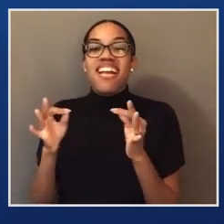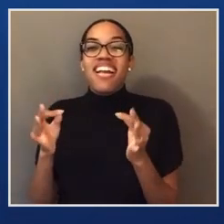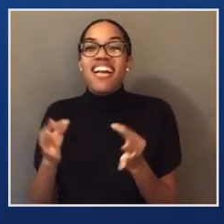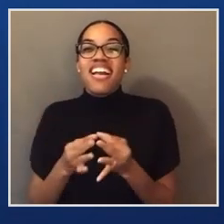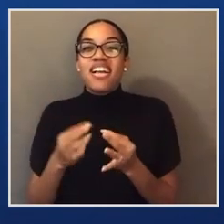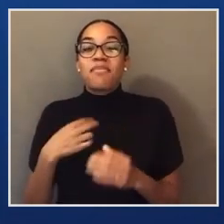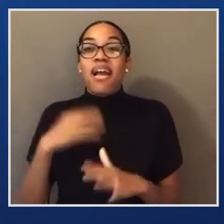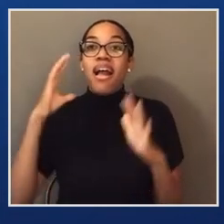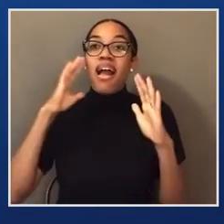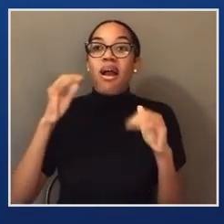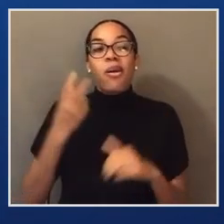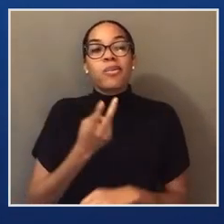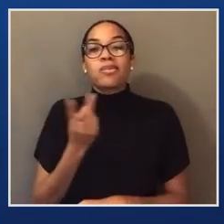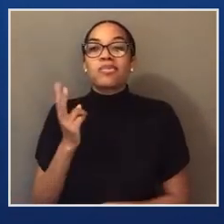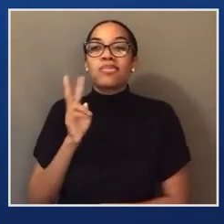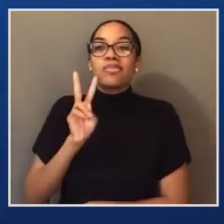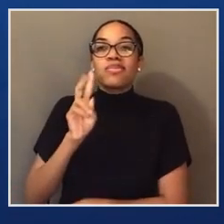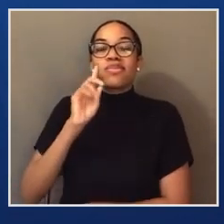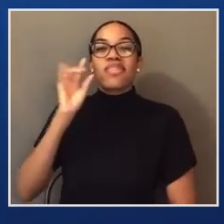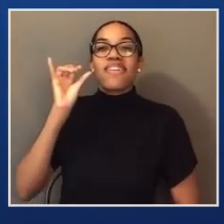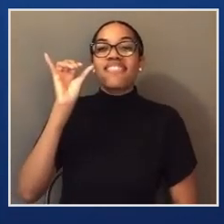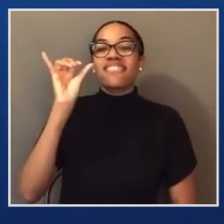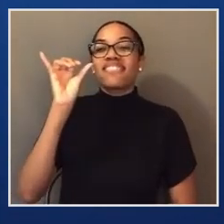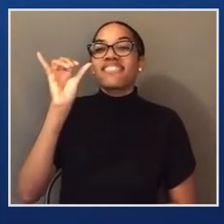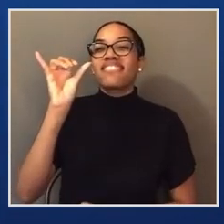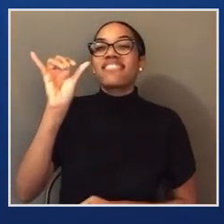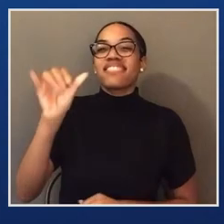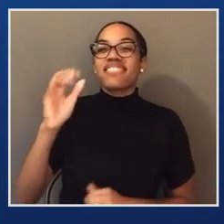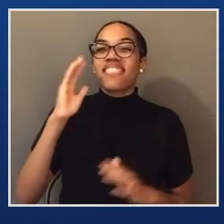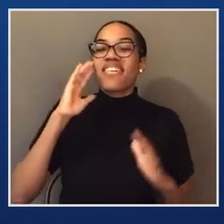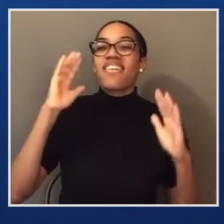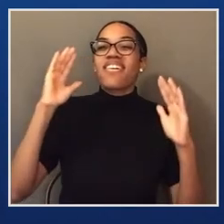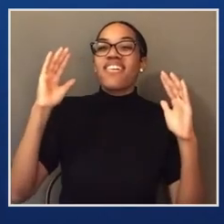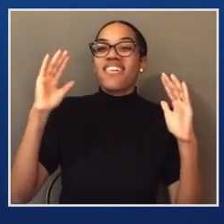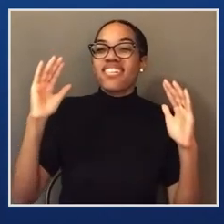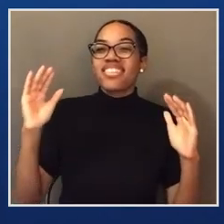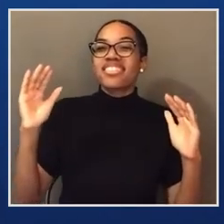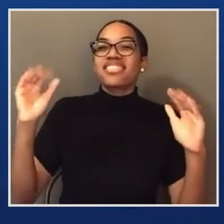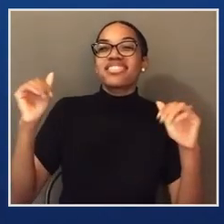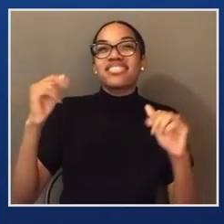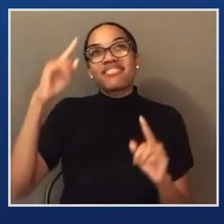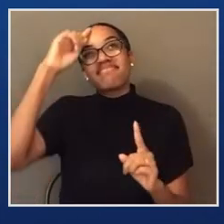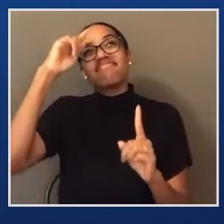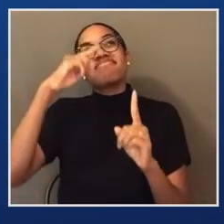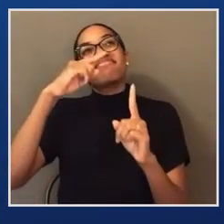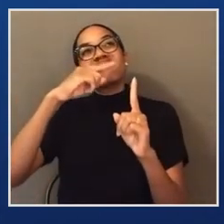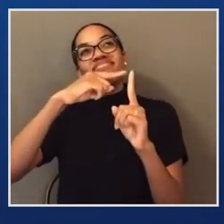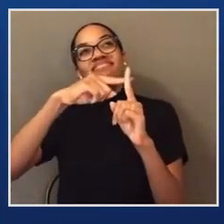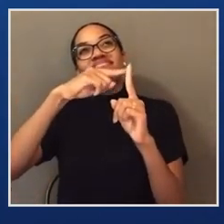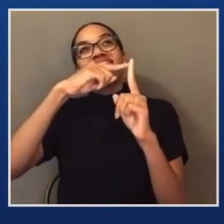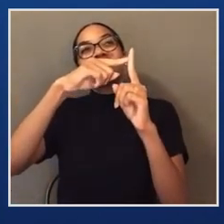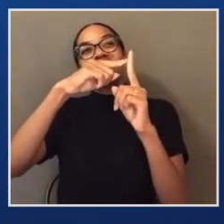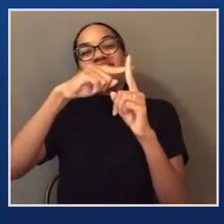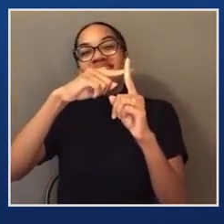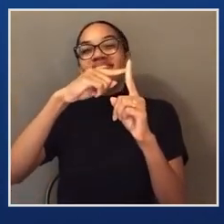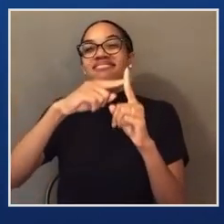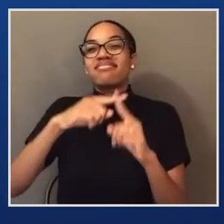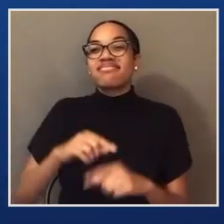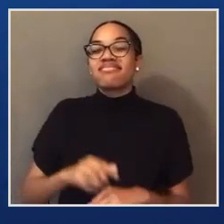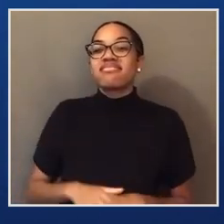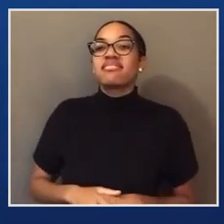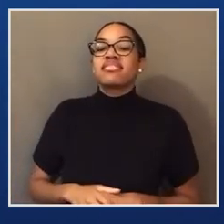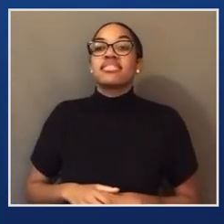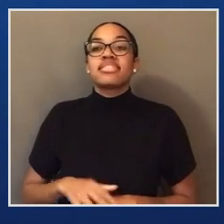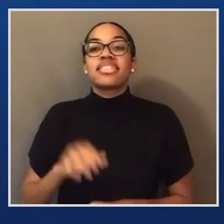stay. I could say that you're faking on the real. Ask them why they faking on the real. Dunno.